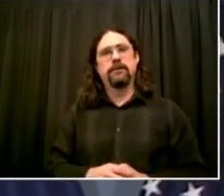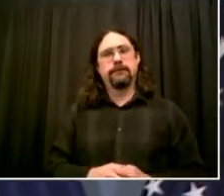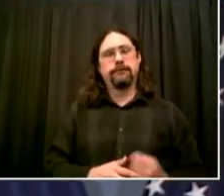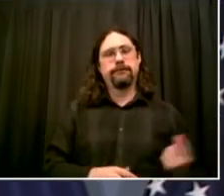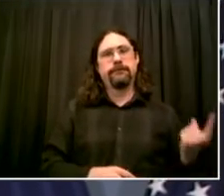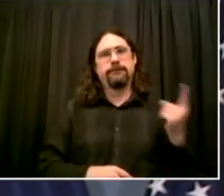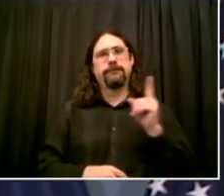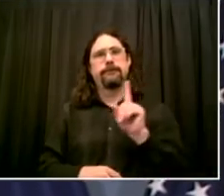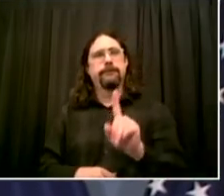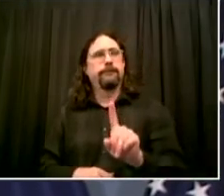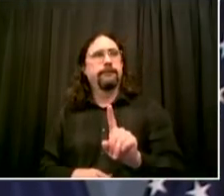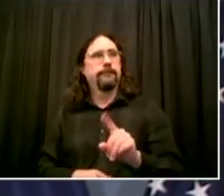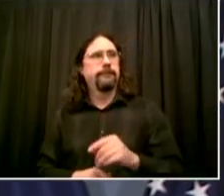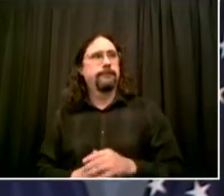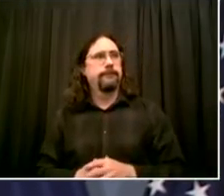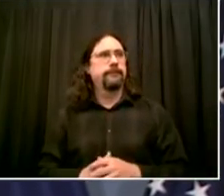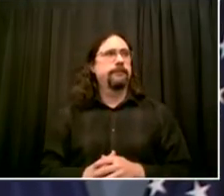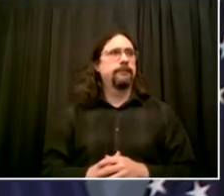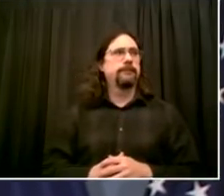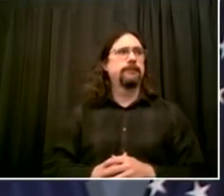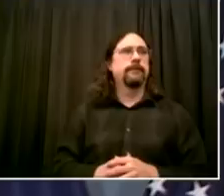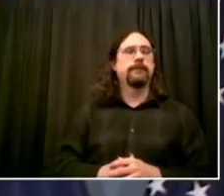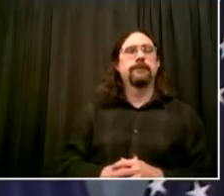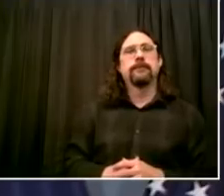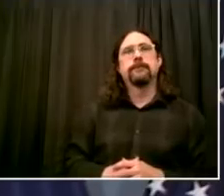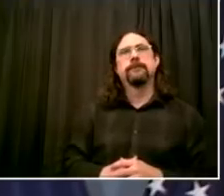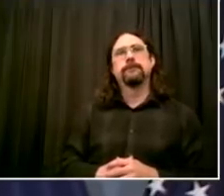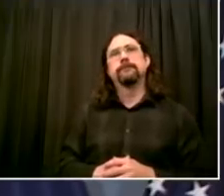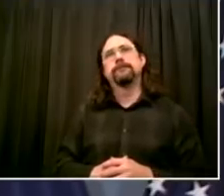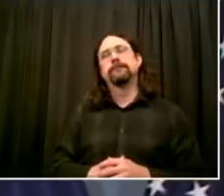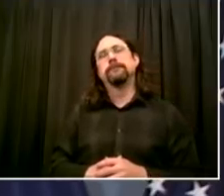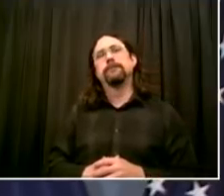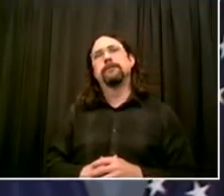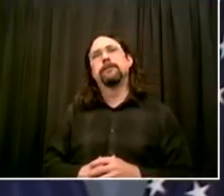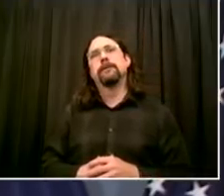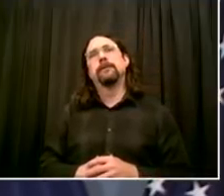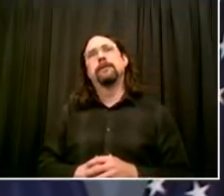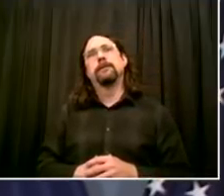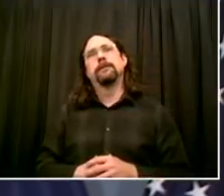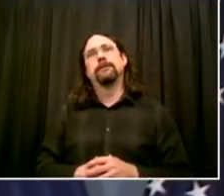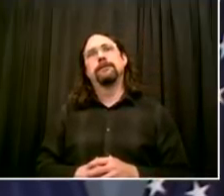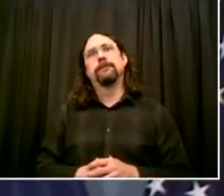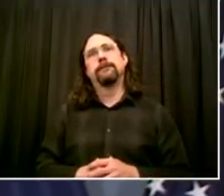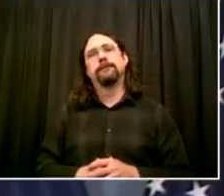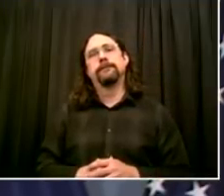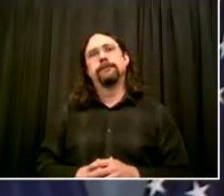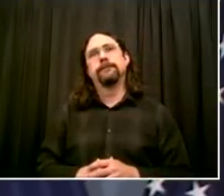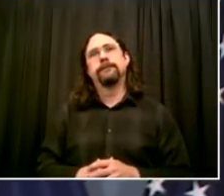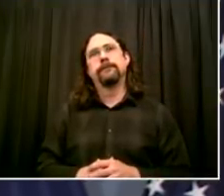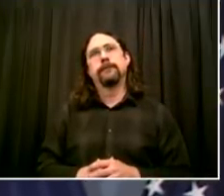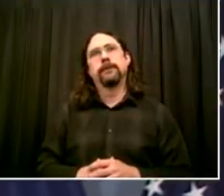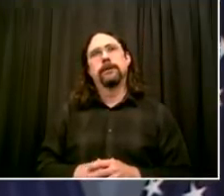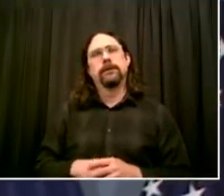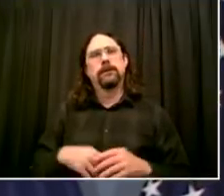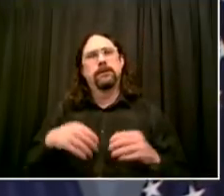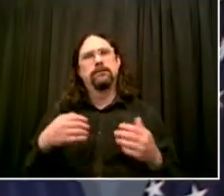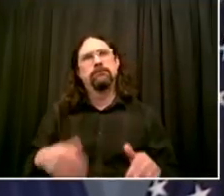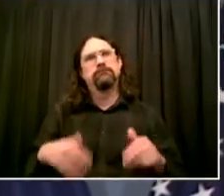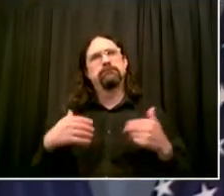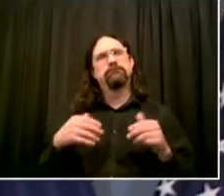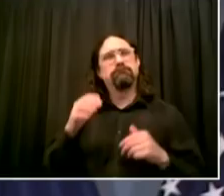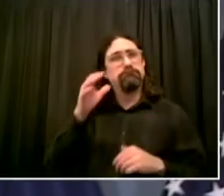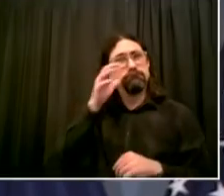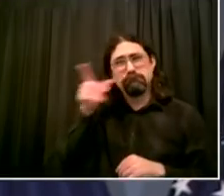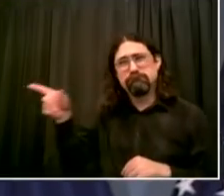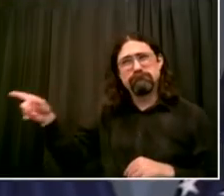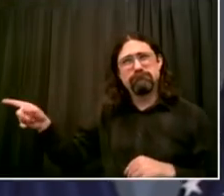So you can hear the passion and the purpose, and I've come to know each of these leaders. My admiration